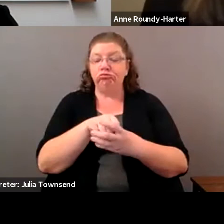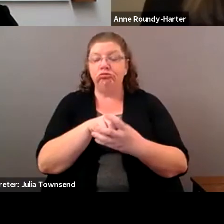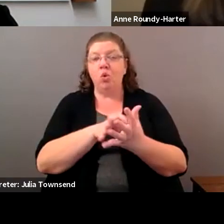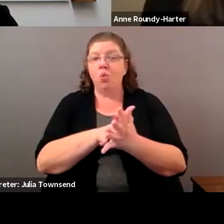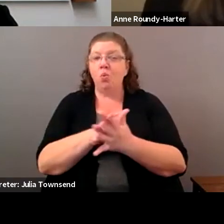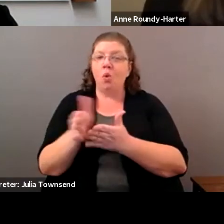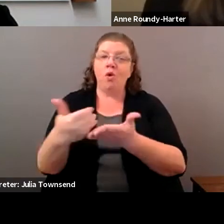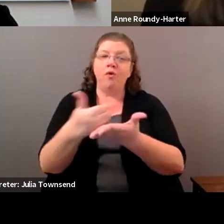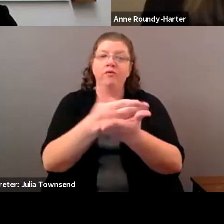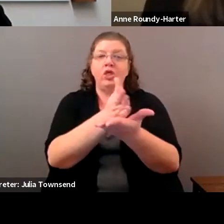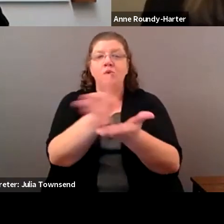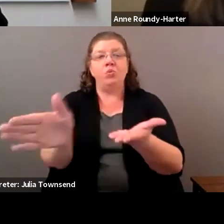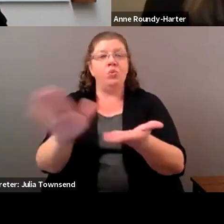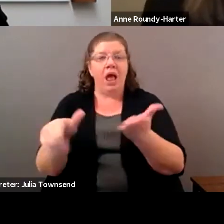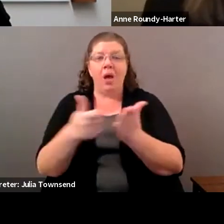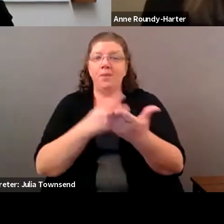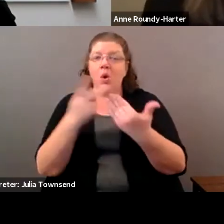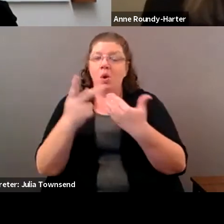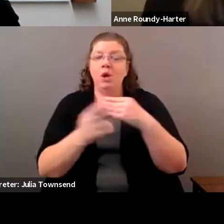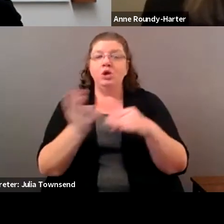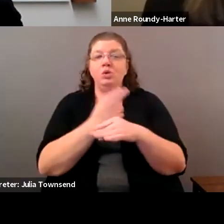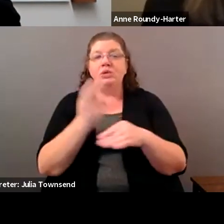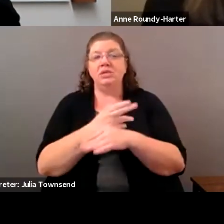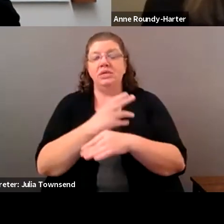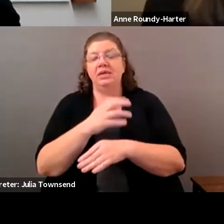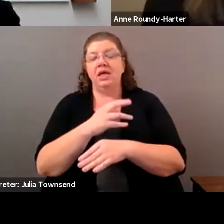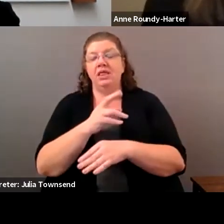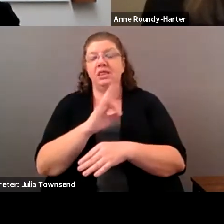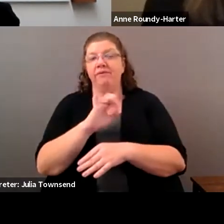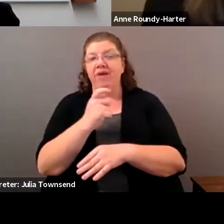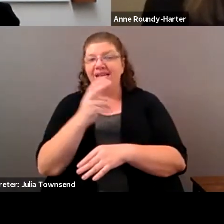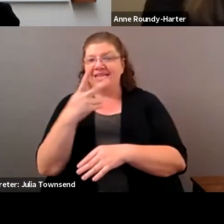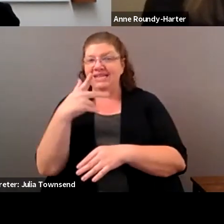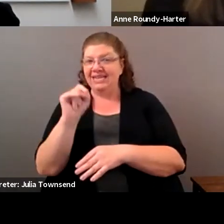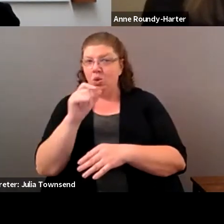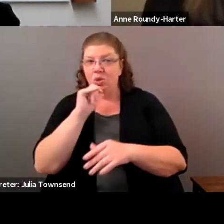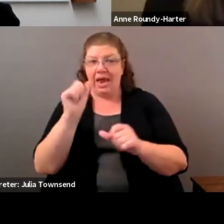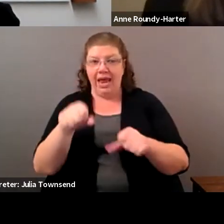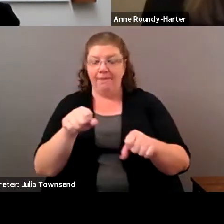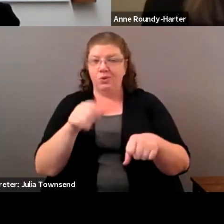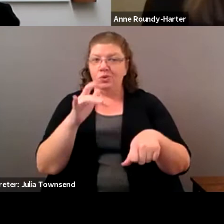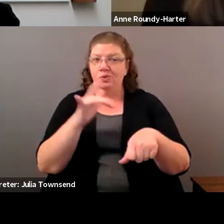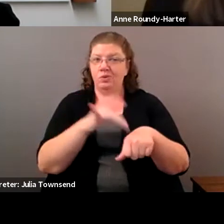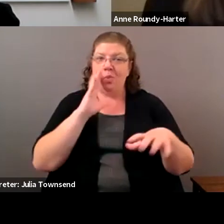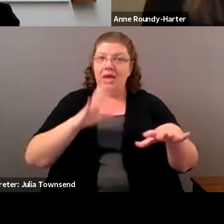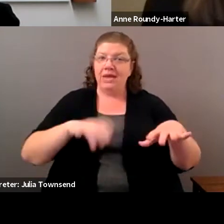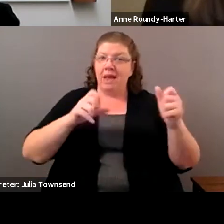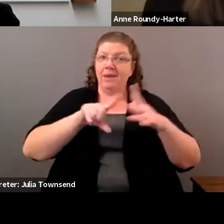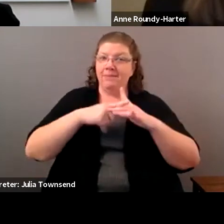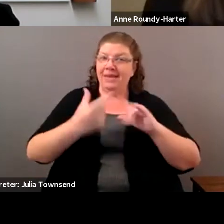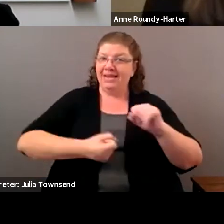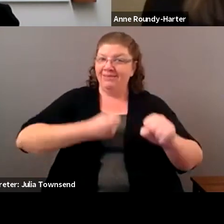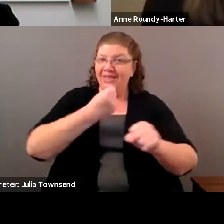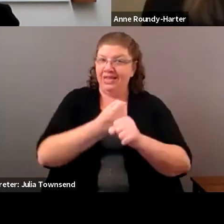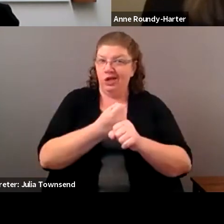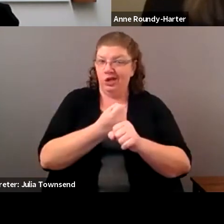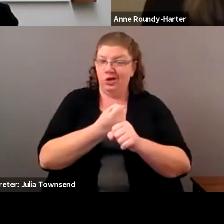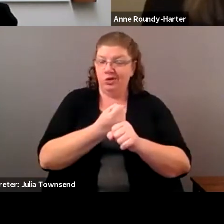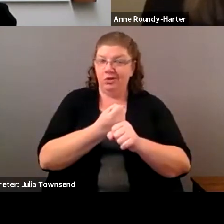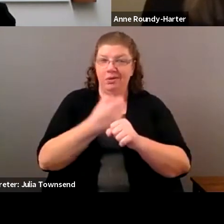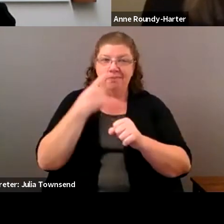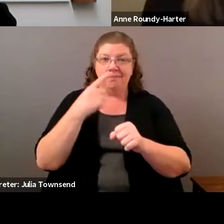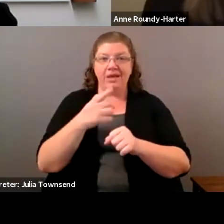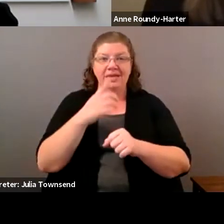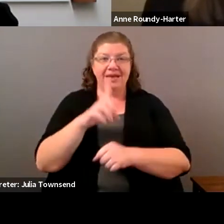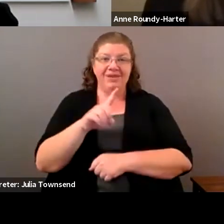emphasis on using the FOSS kits that we weren't able to get to, that we adopted at the beginning of the year because of the distance learning.